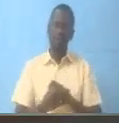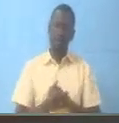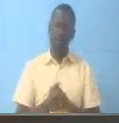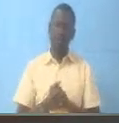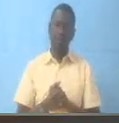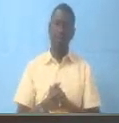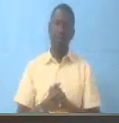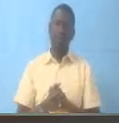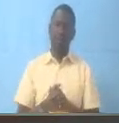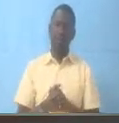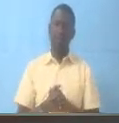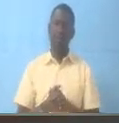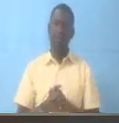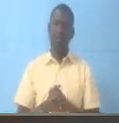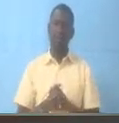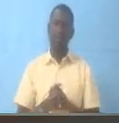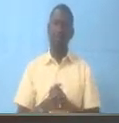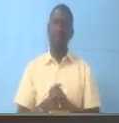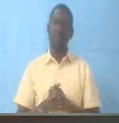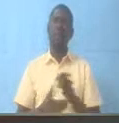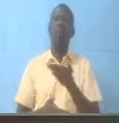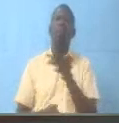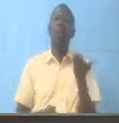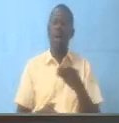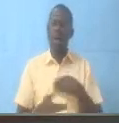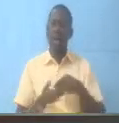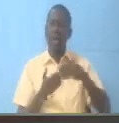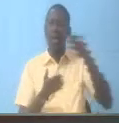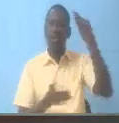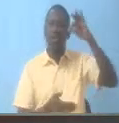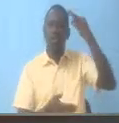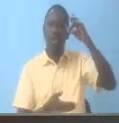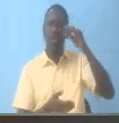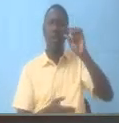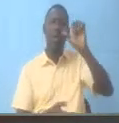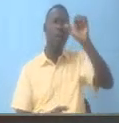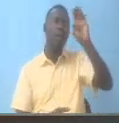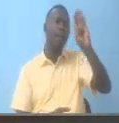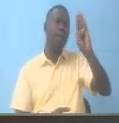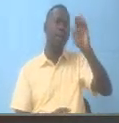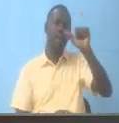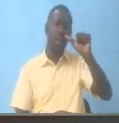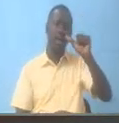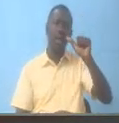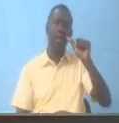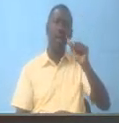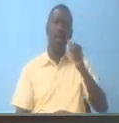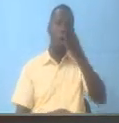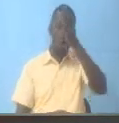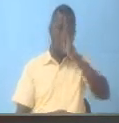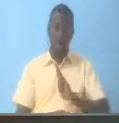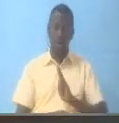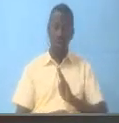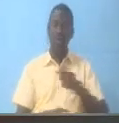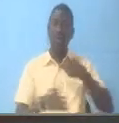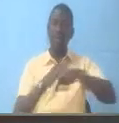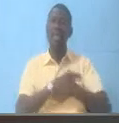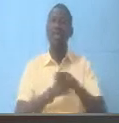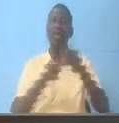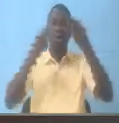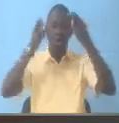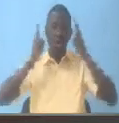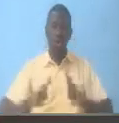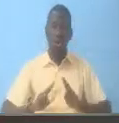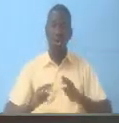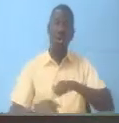Kiel. Where I did a BA honors in law and economics. Ma jàng fa nag lu aju ci wàlli koom-koom